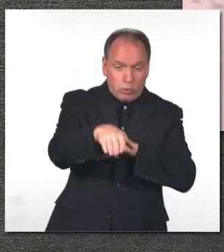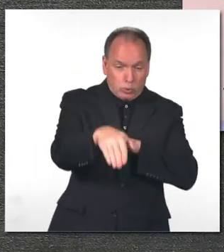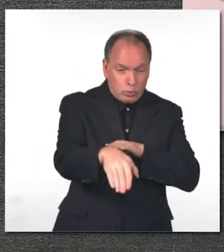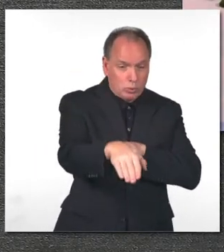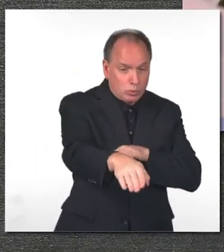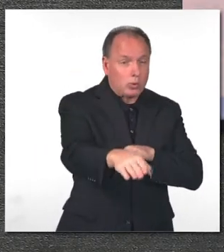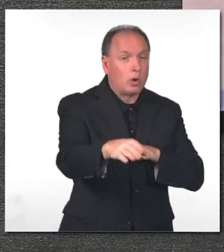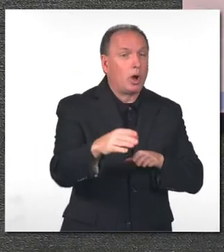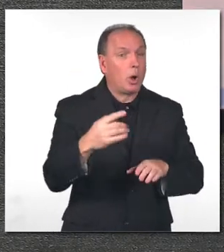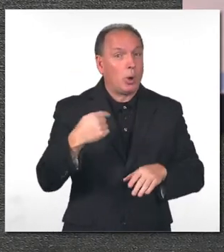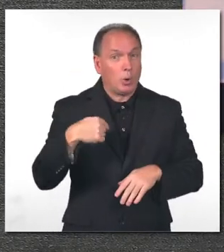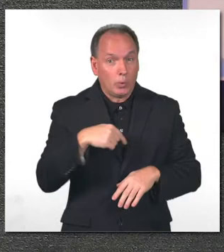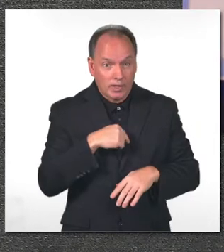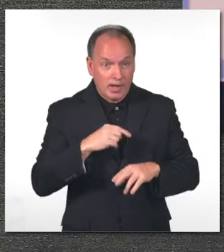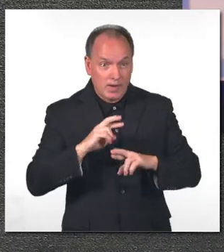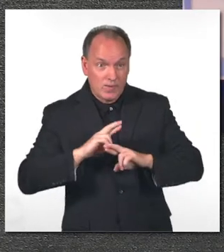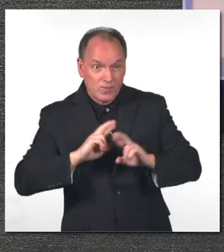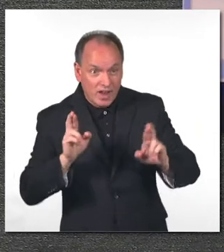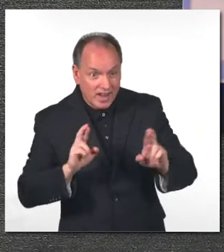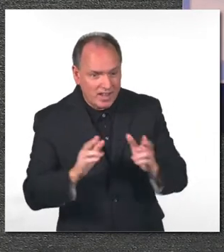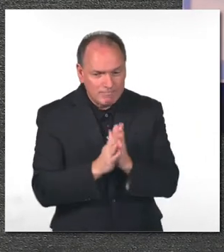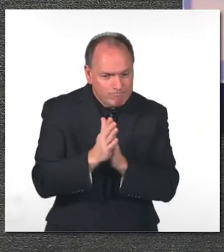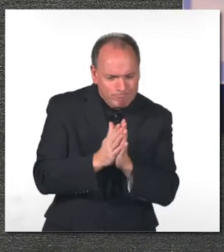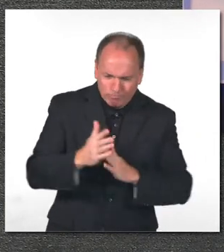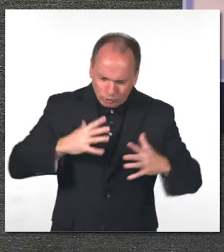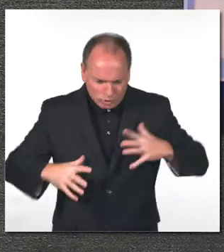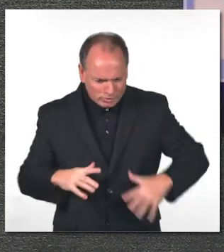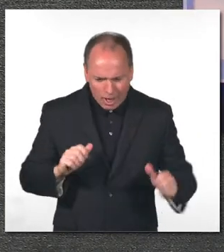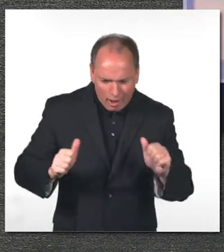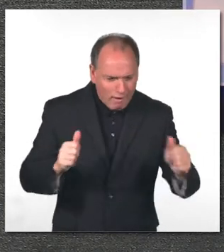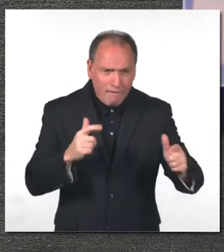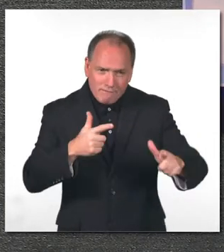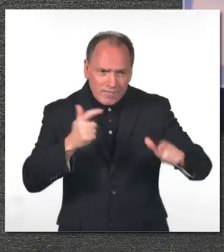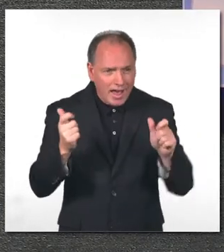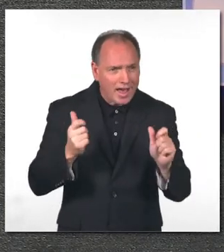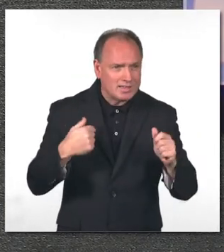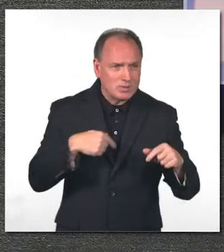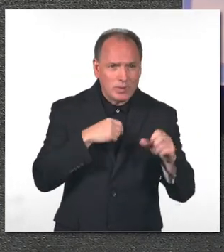We got ready as fast as we could.